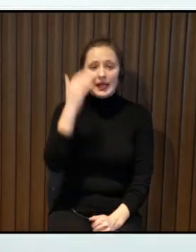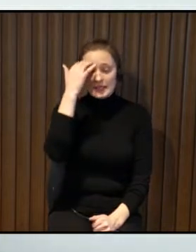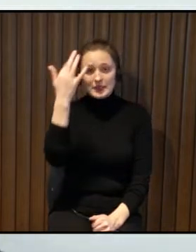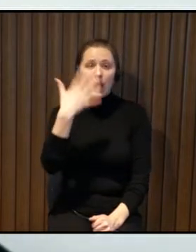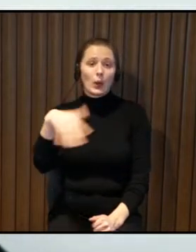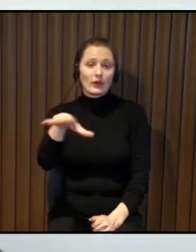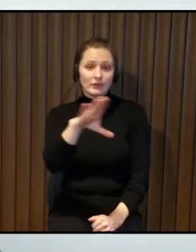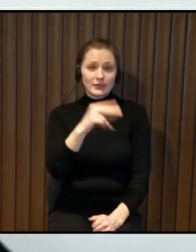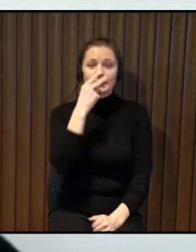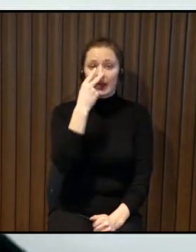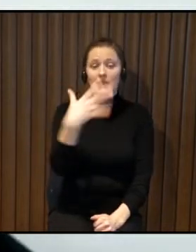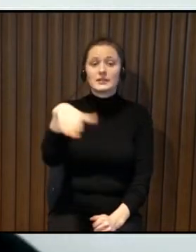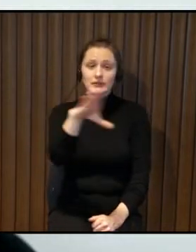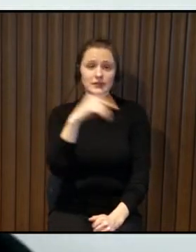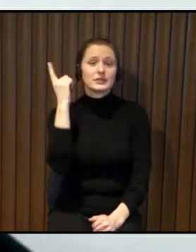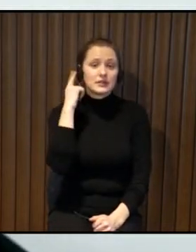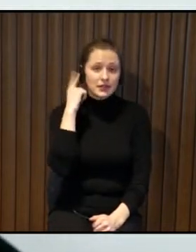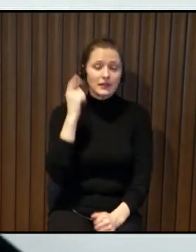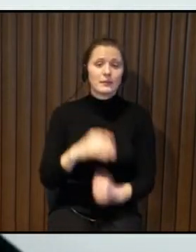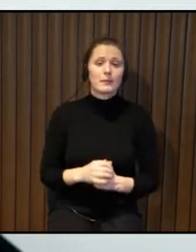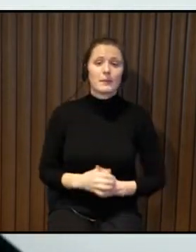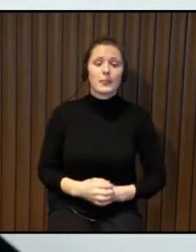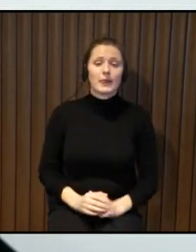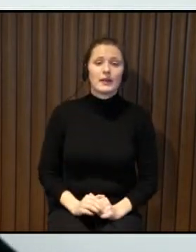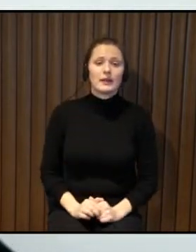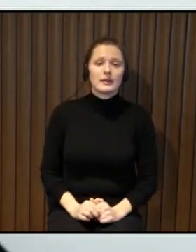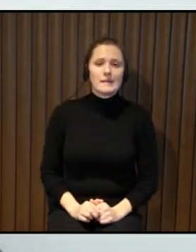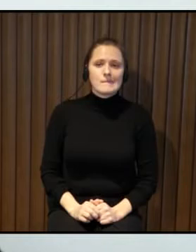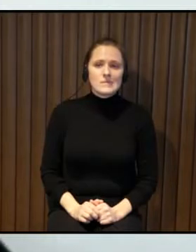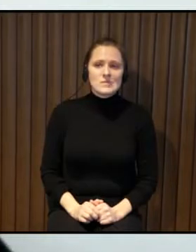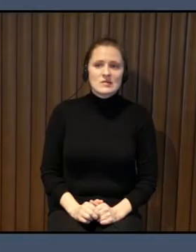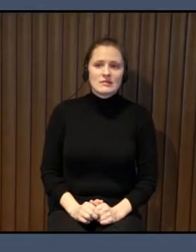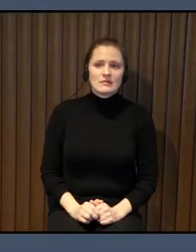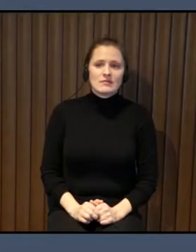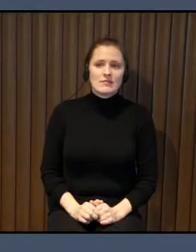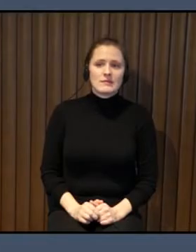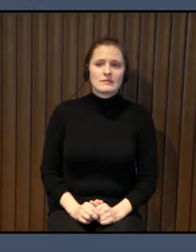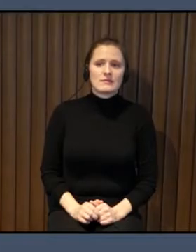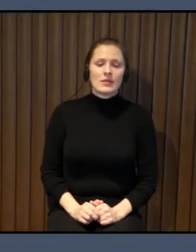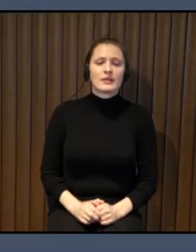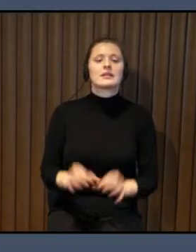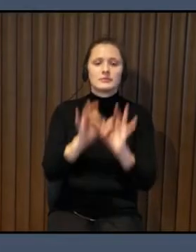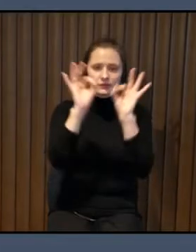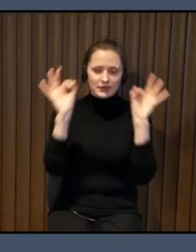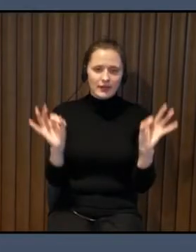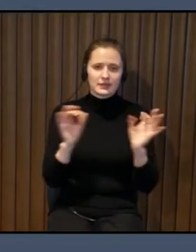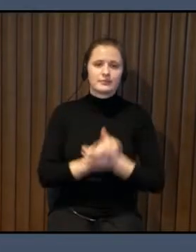So I hope you can see and hear me well and see my presentation.